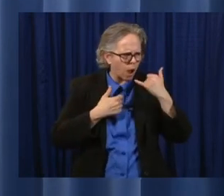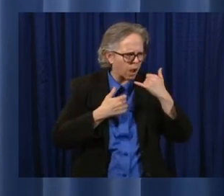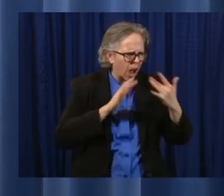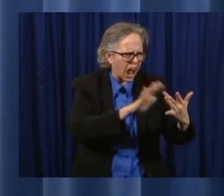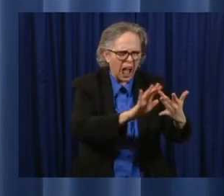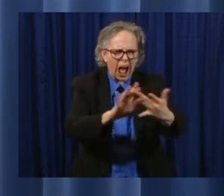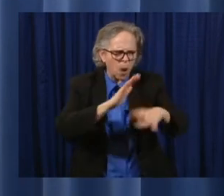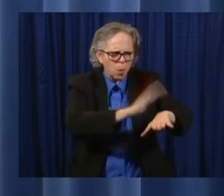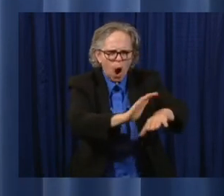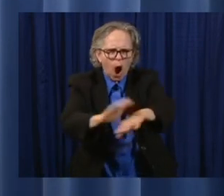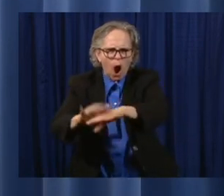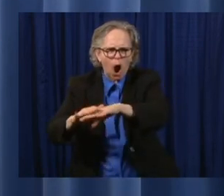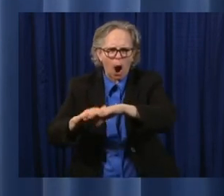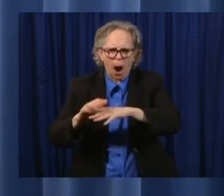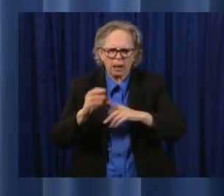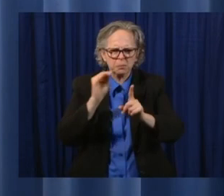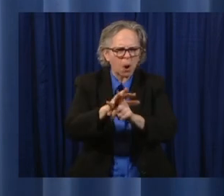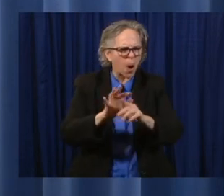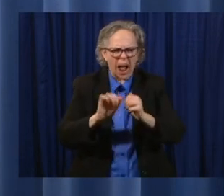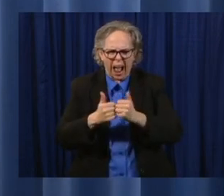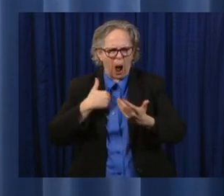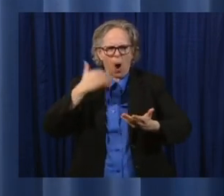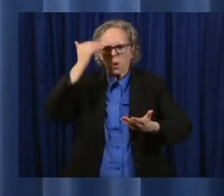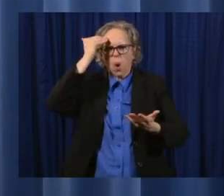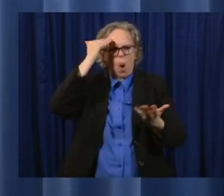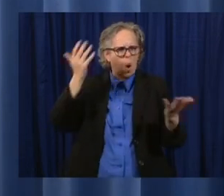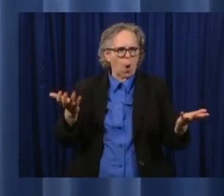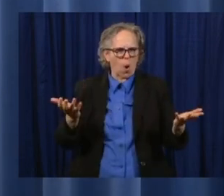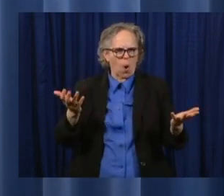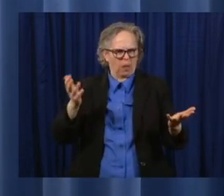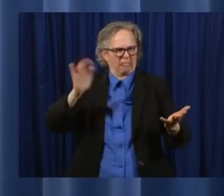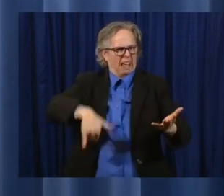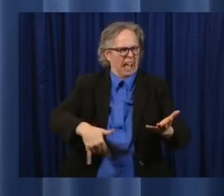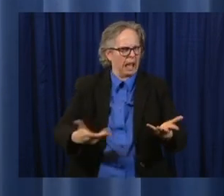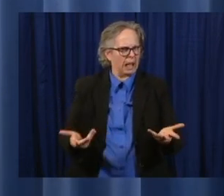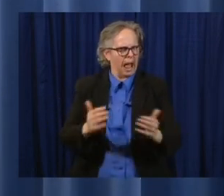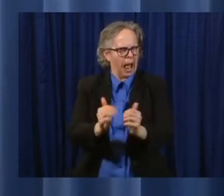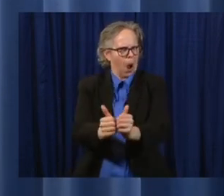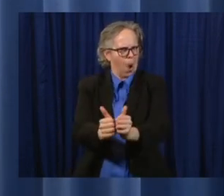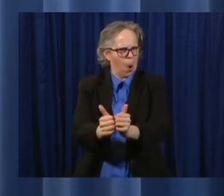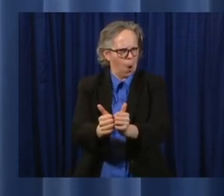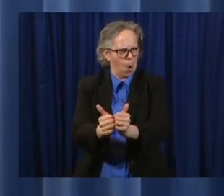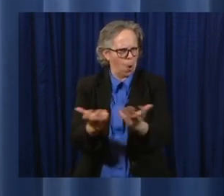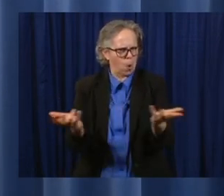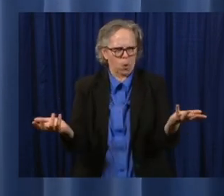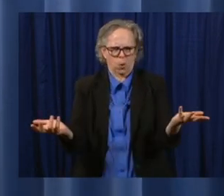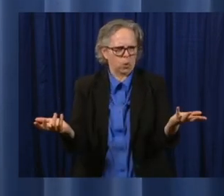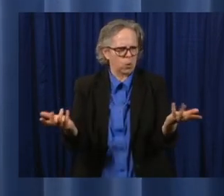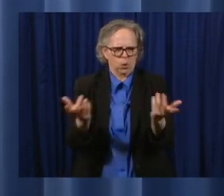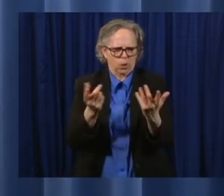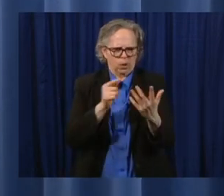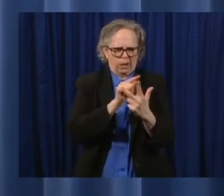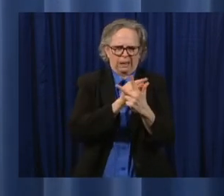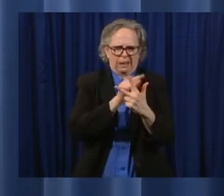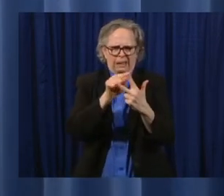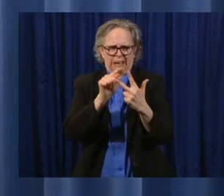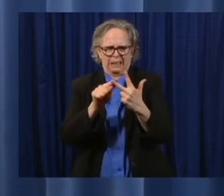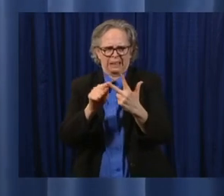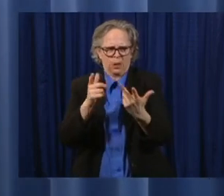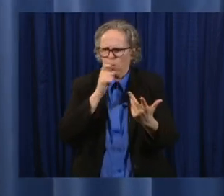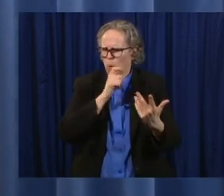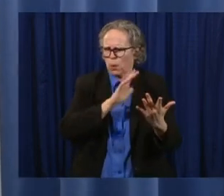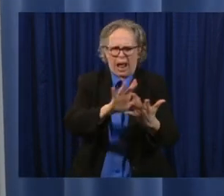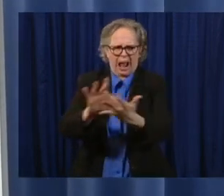you're going to try to contact these? How did somebody get into this box, Mike, Peter, and Anna? What's the standard